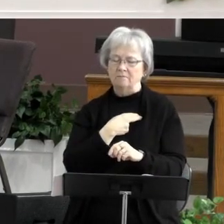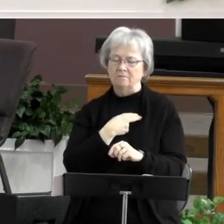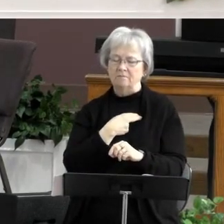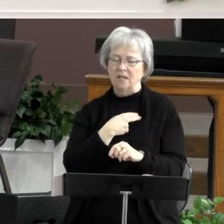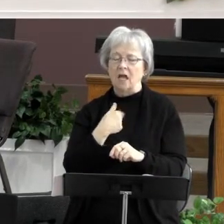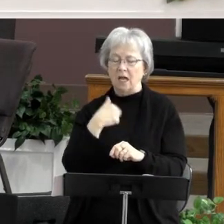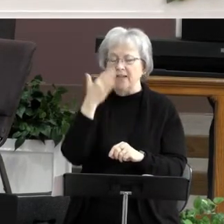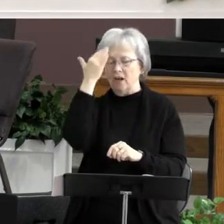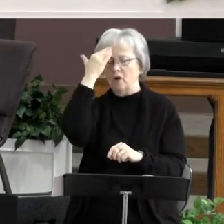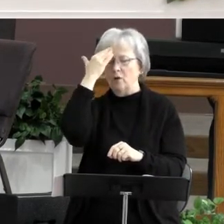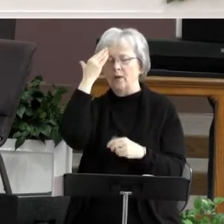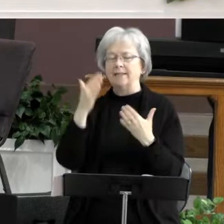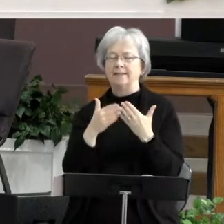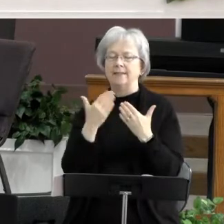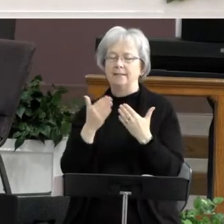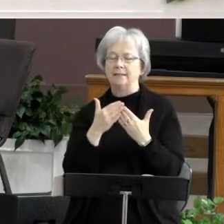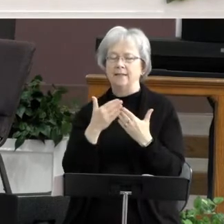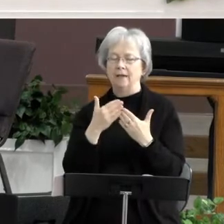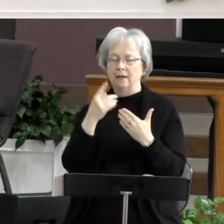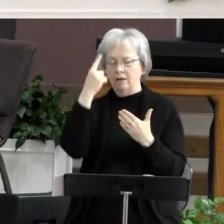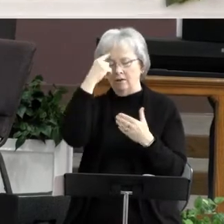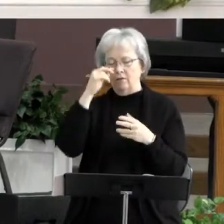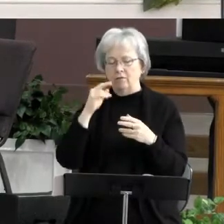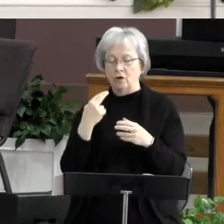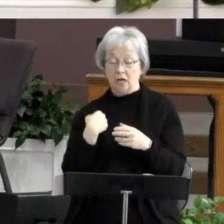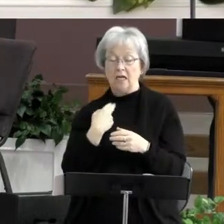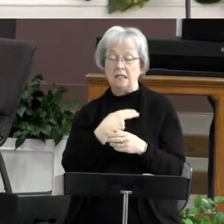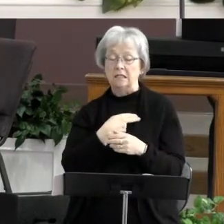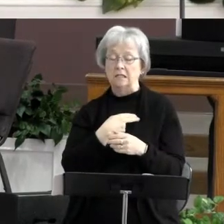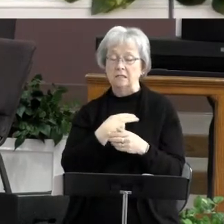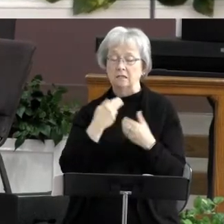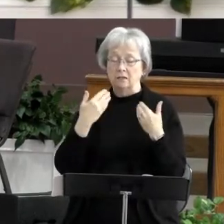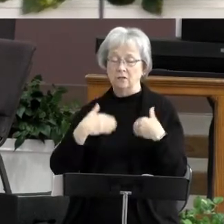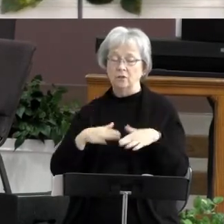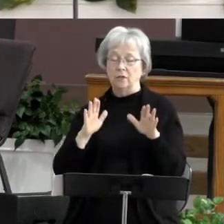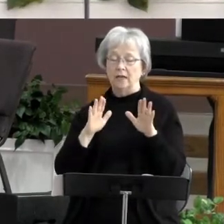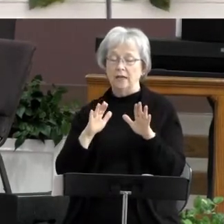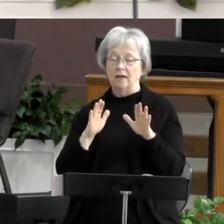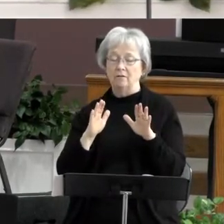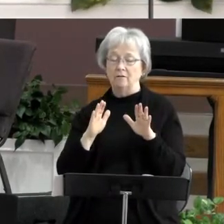I know it's easy for us to allow ourselves to pursue